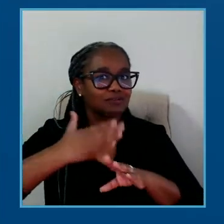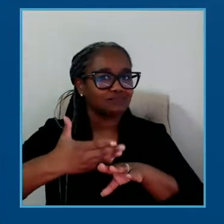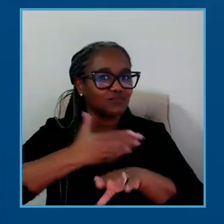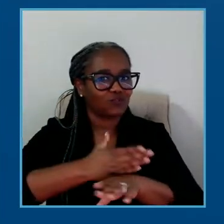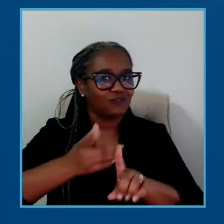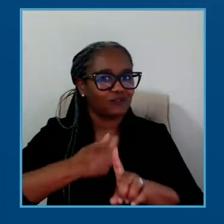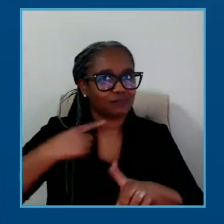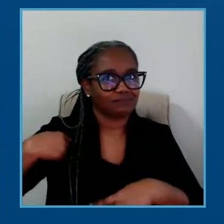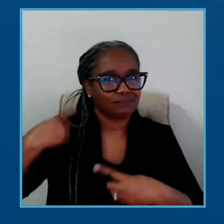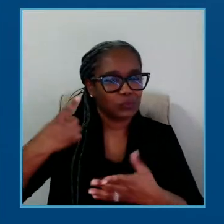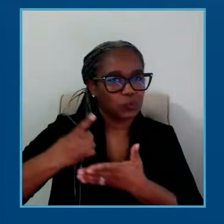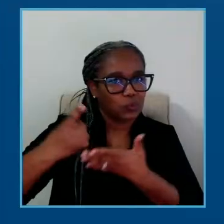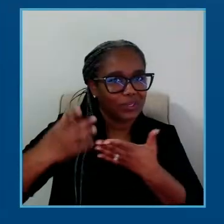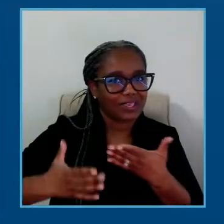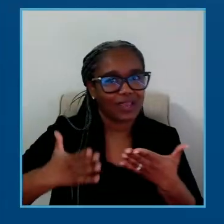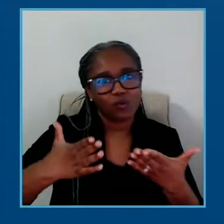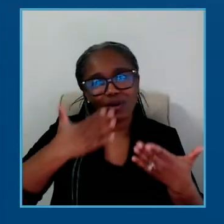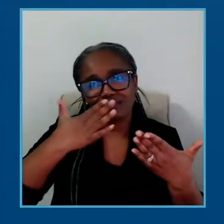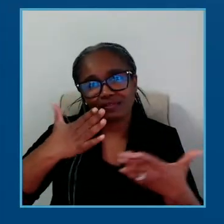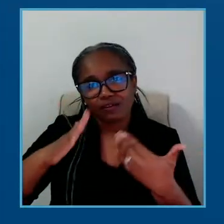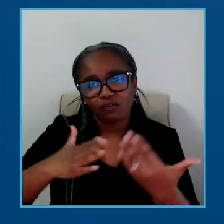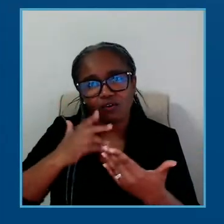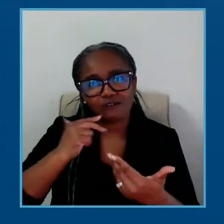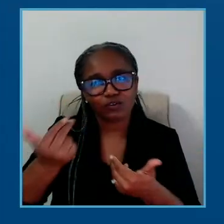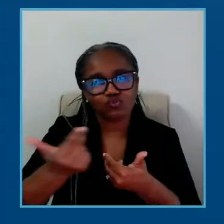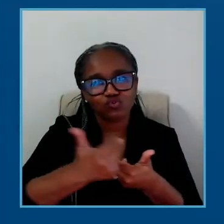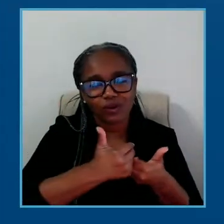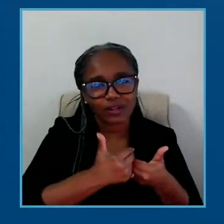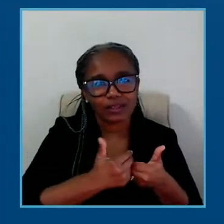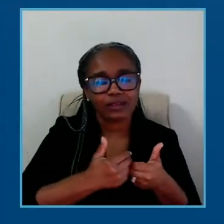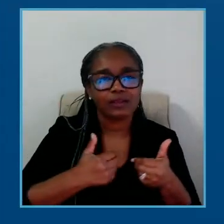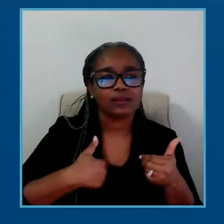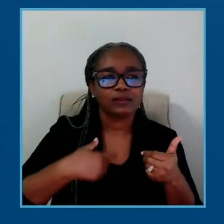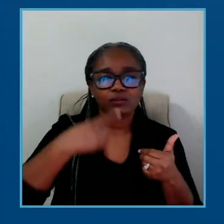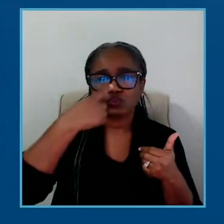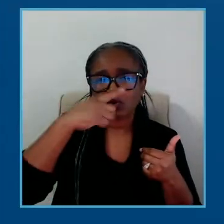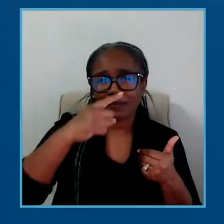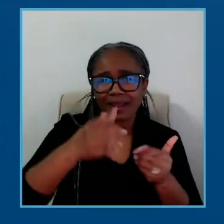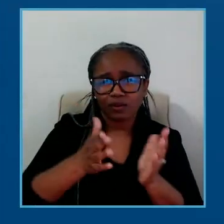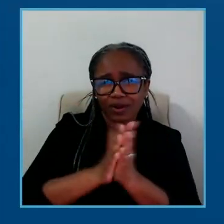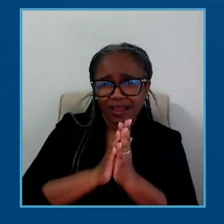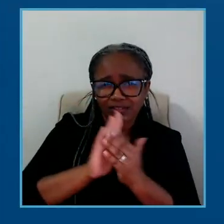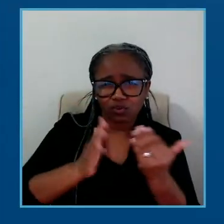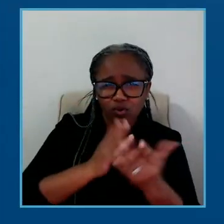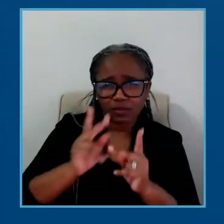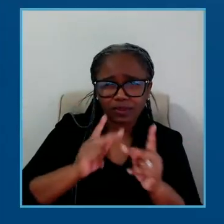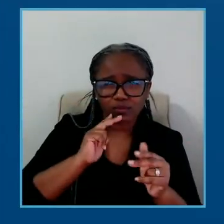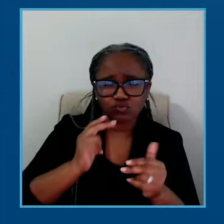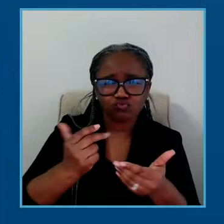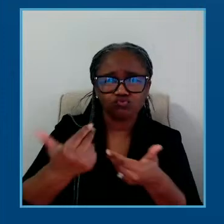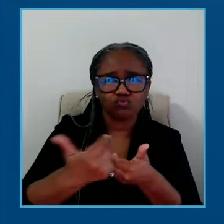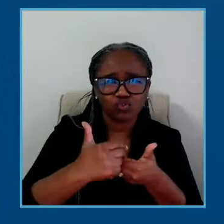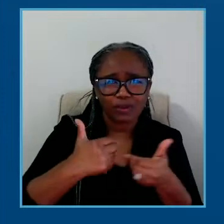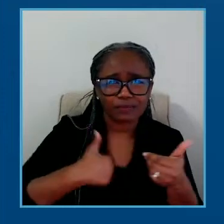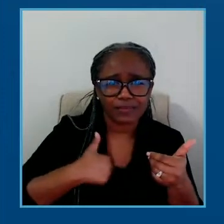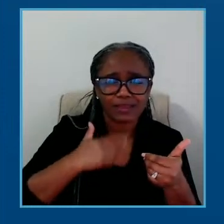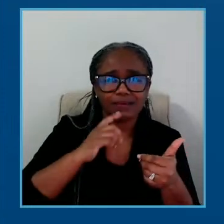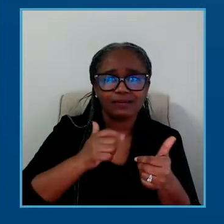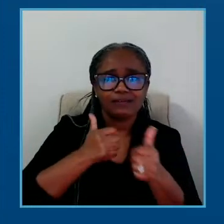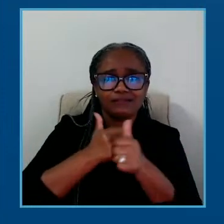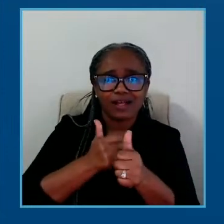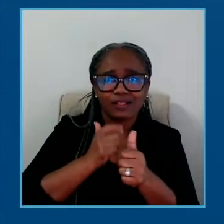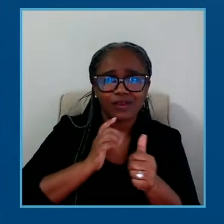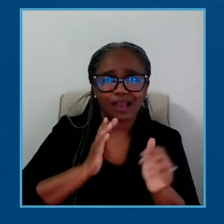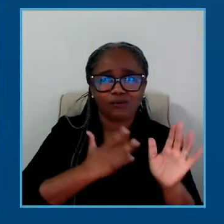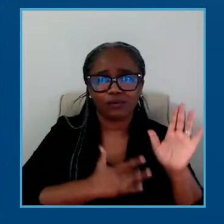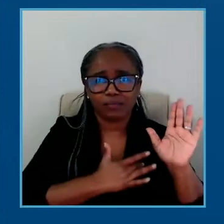us. And I will ask you, please, if you'll join me in reciting the Pledge of Allegiance. Please place your right hand over your heart